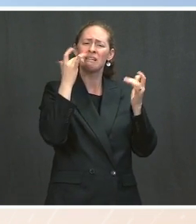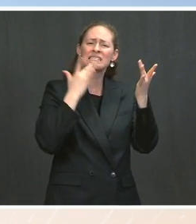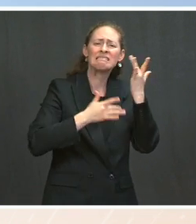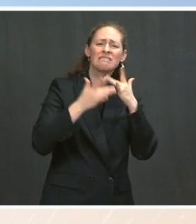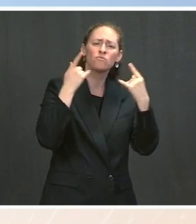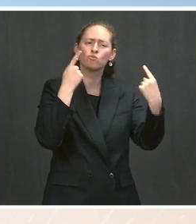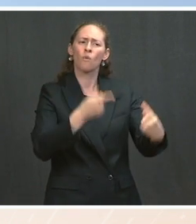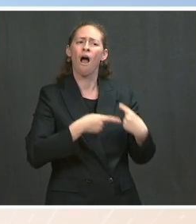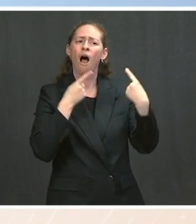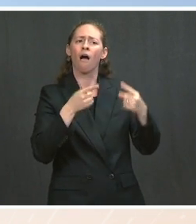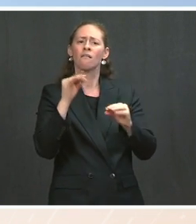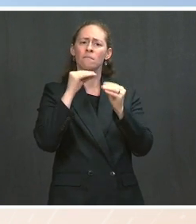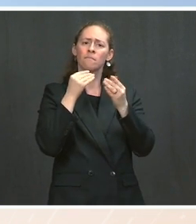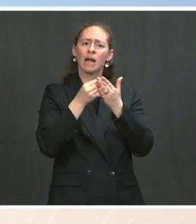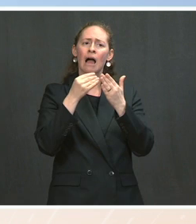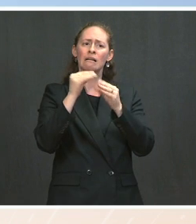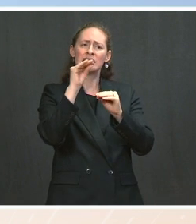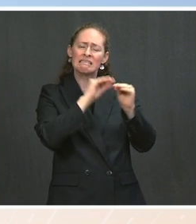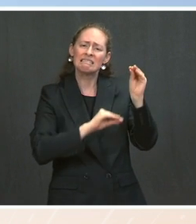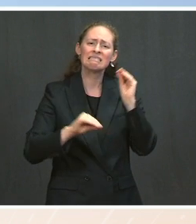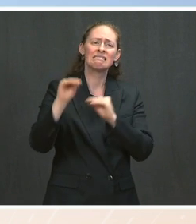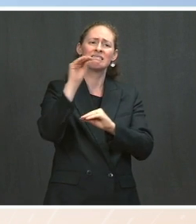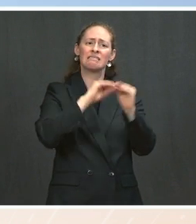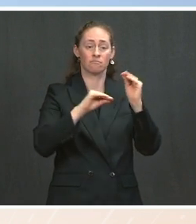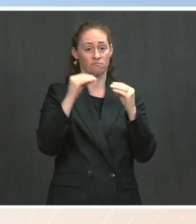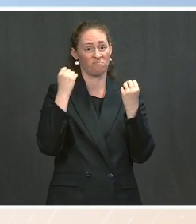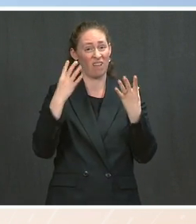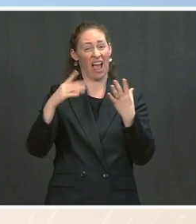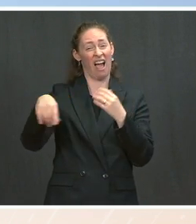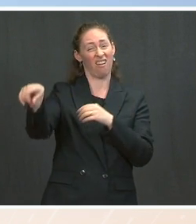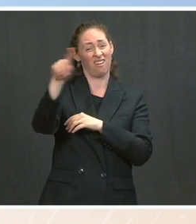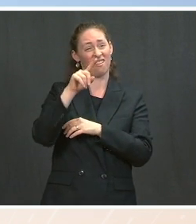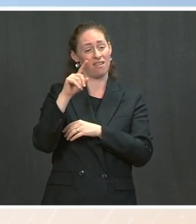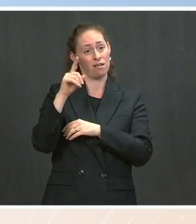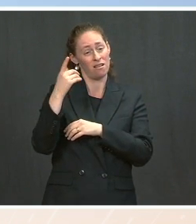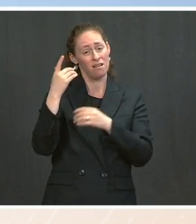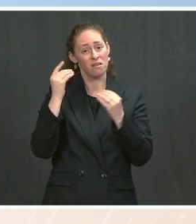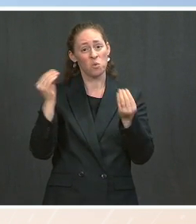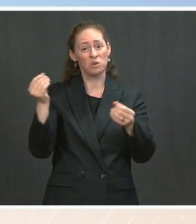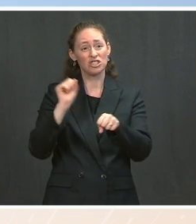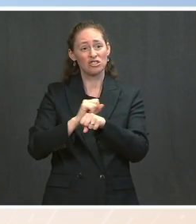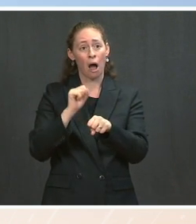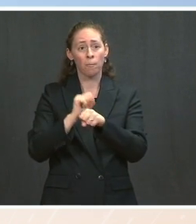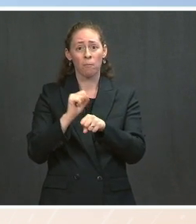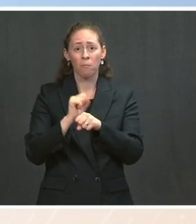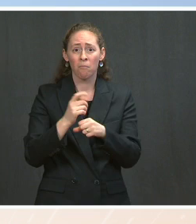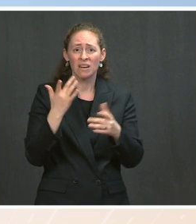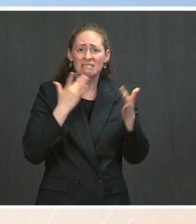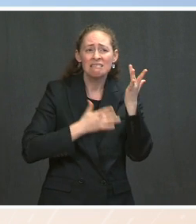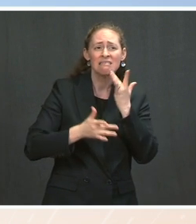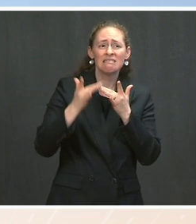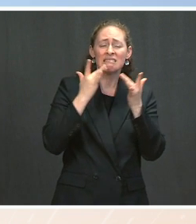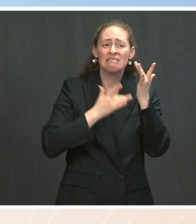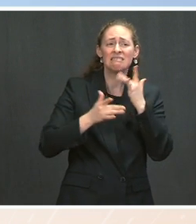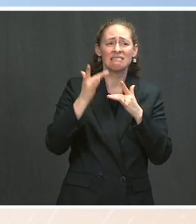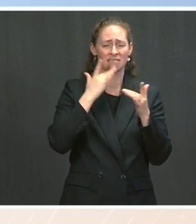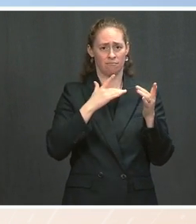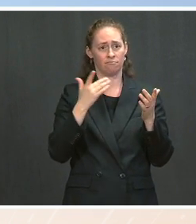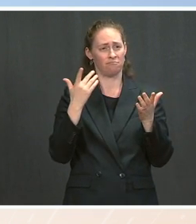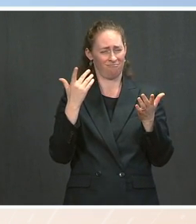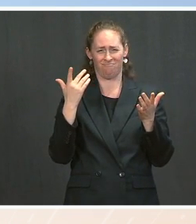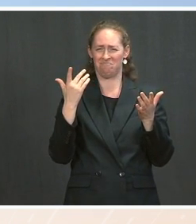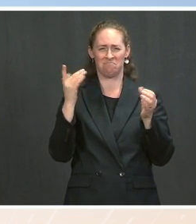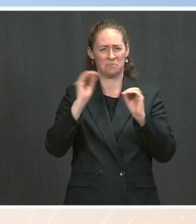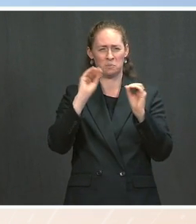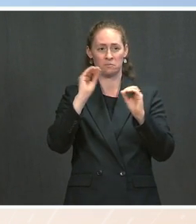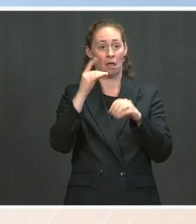work make ends meet. And that there is not overwhelming data that suggests that it is a driving factor in